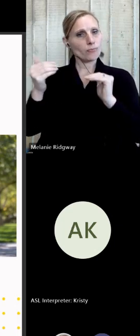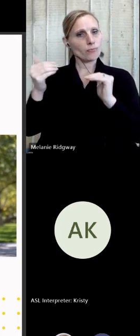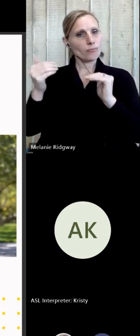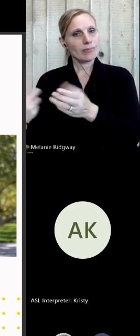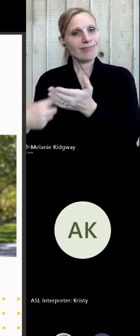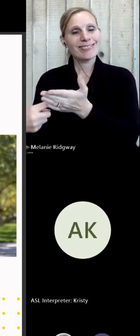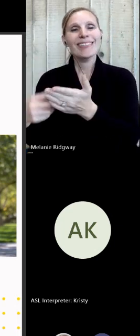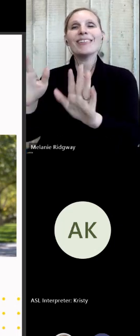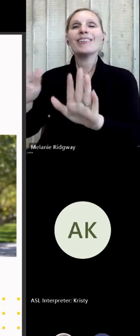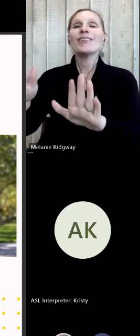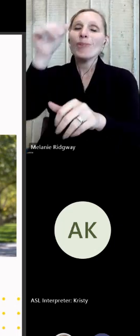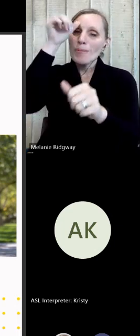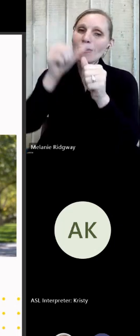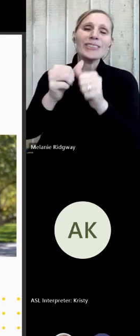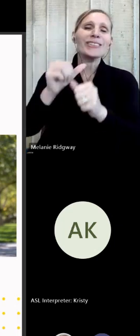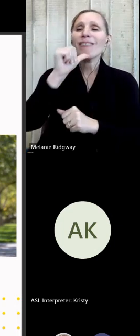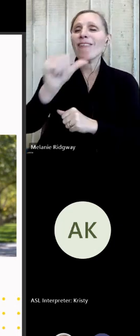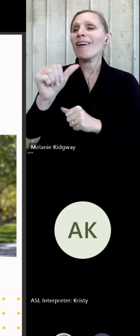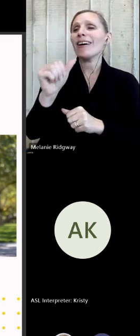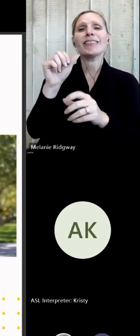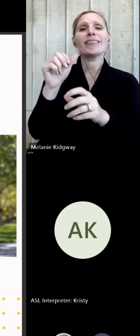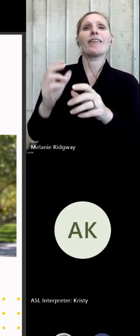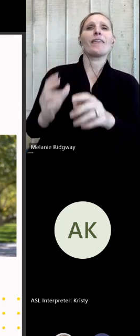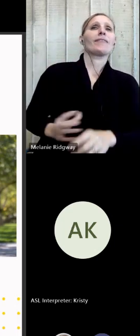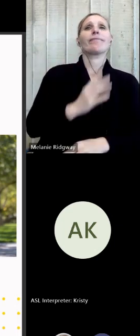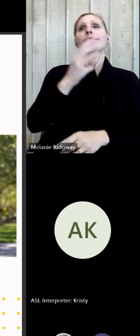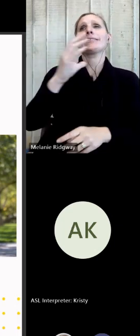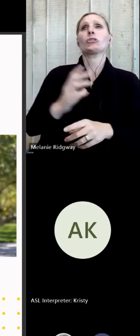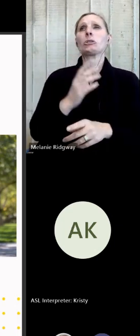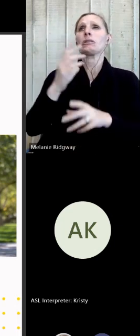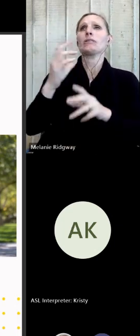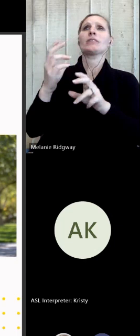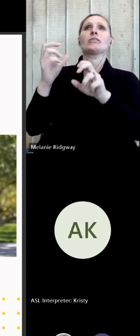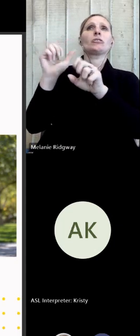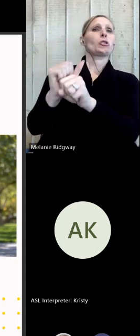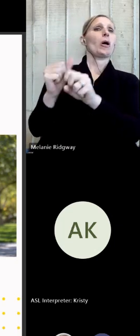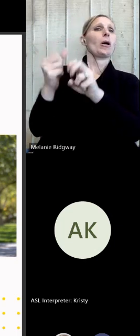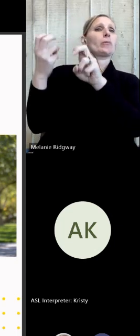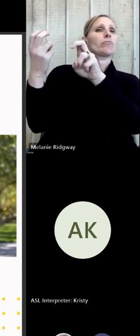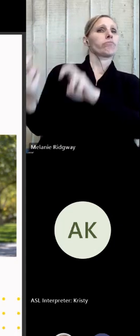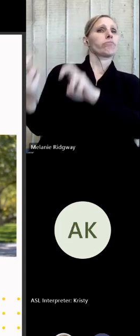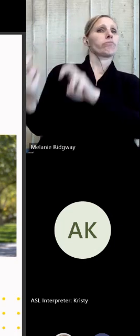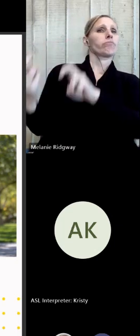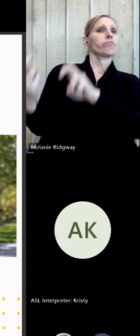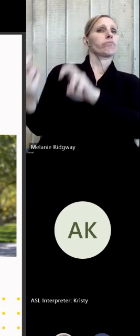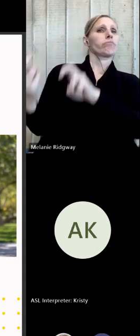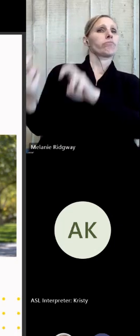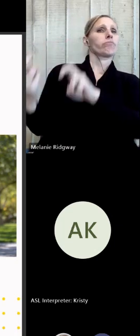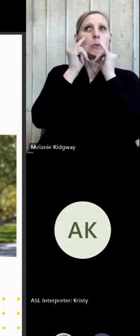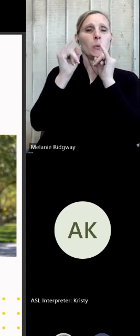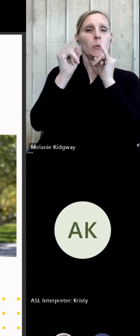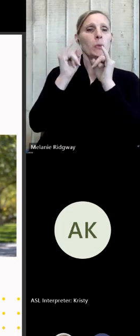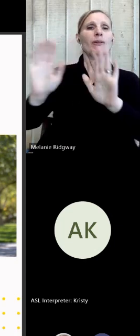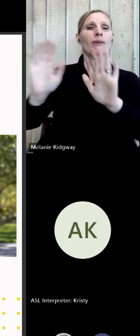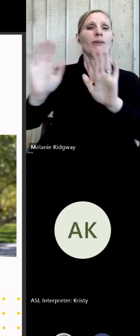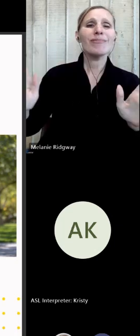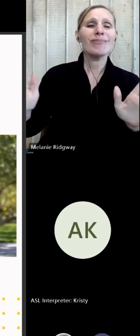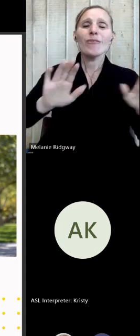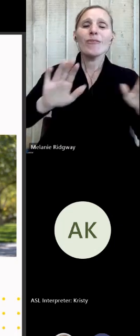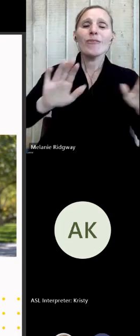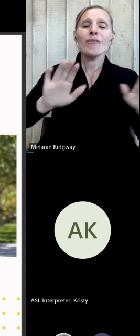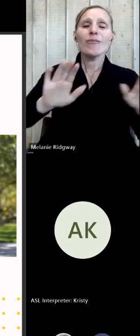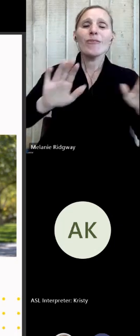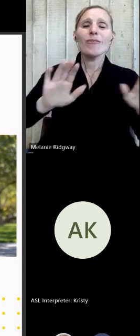relax. This is not a job interview. Get the information